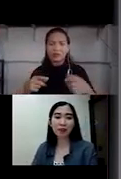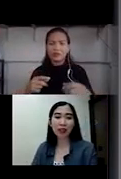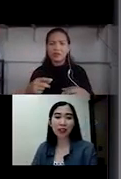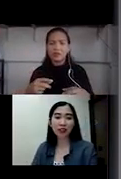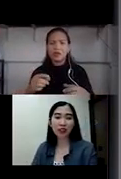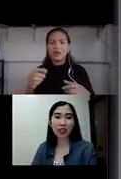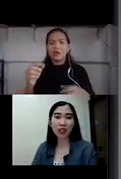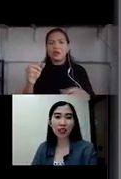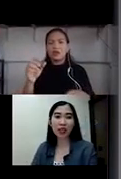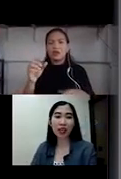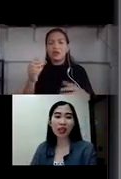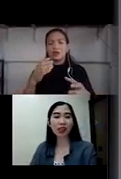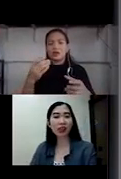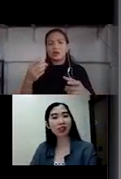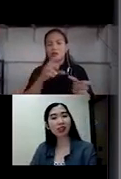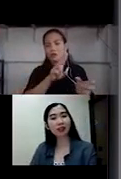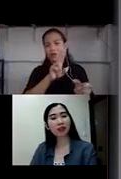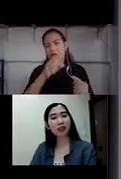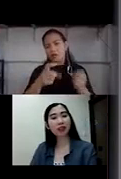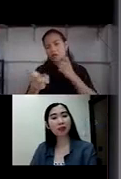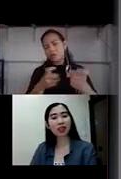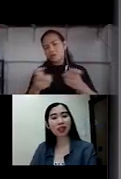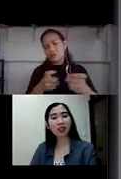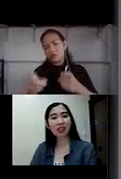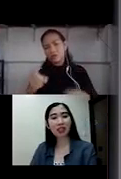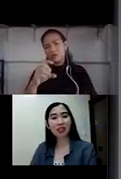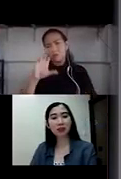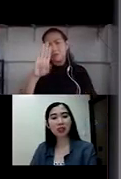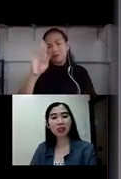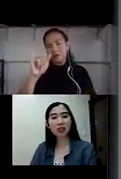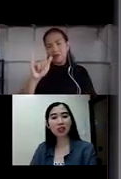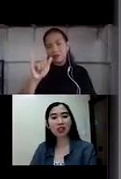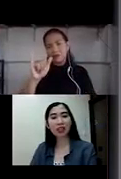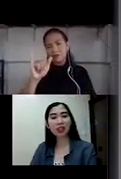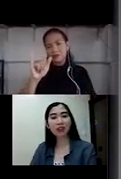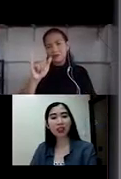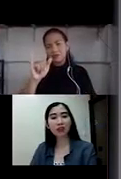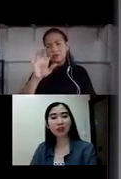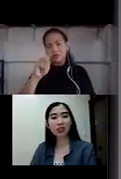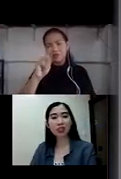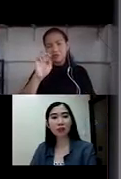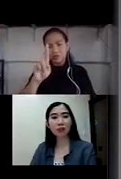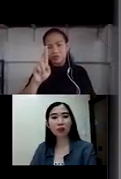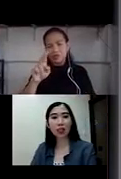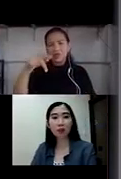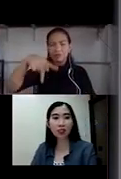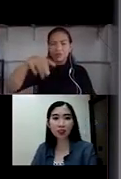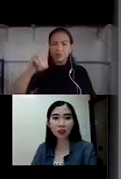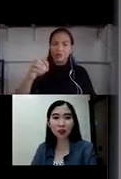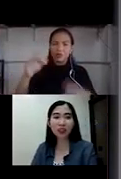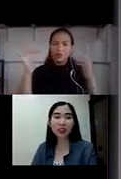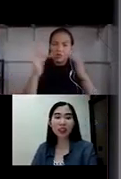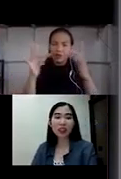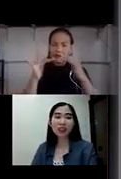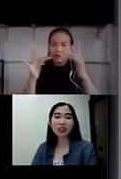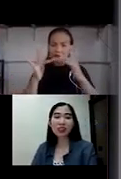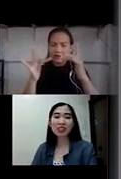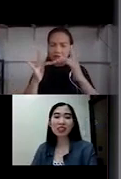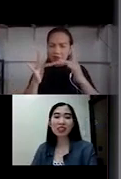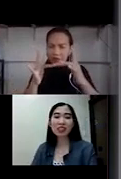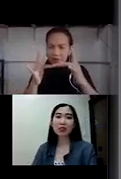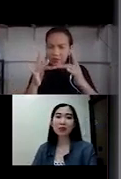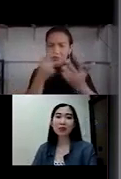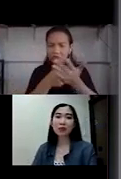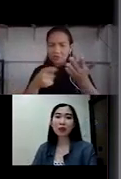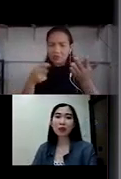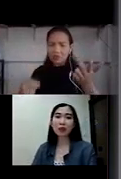conducted by Nutrinet and the PNU Lisa as free online training workshop on library tools, this